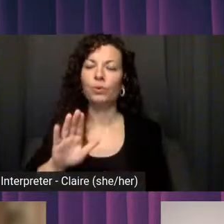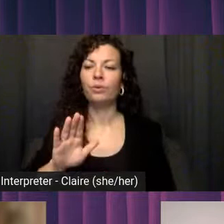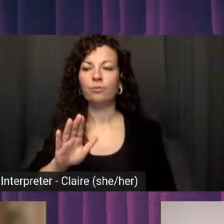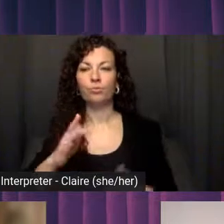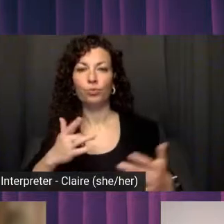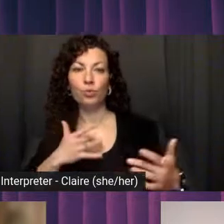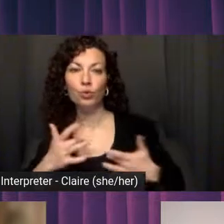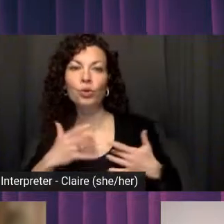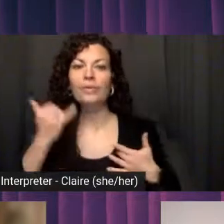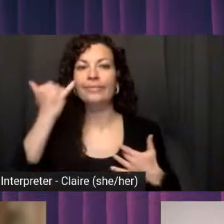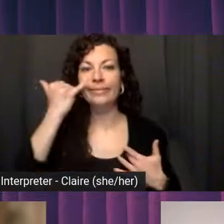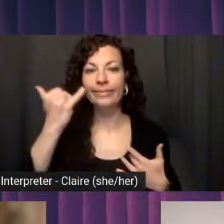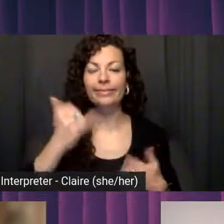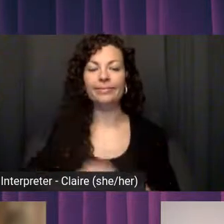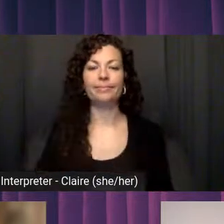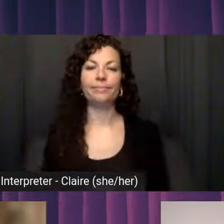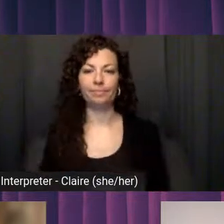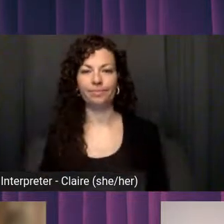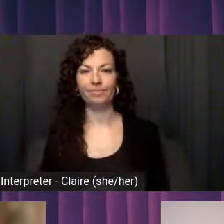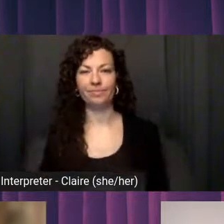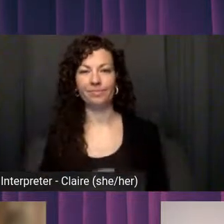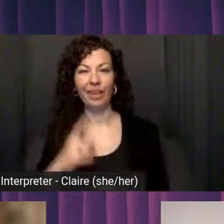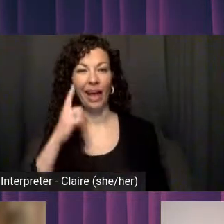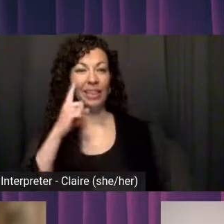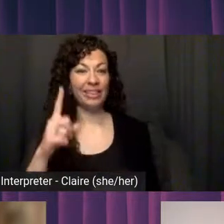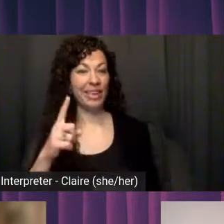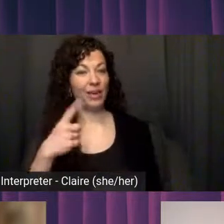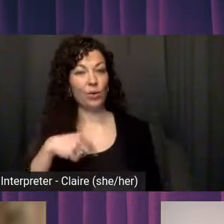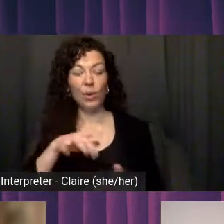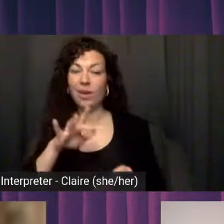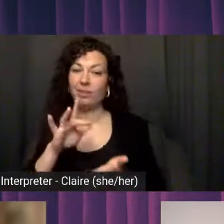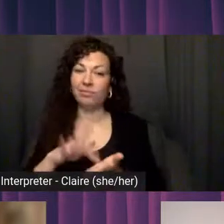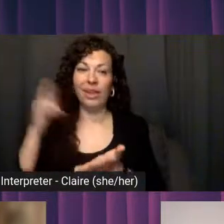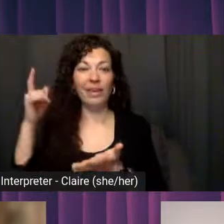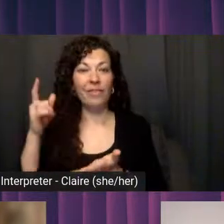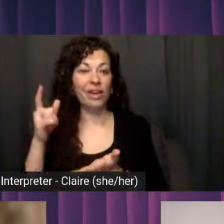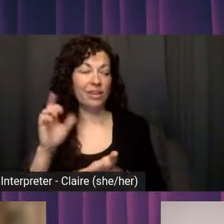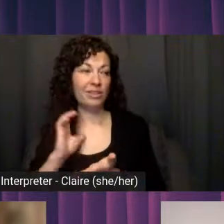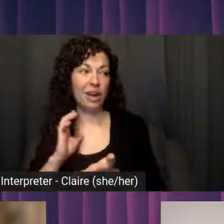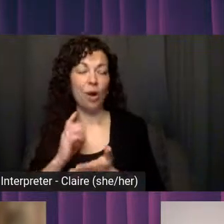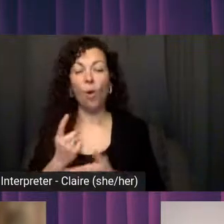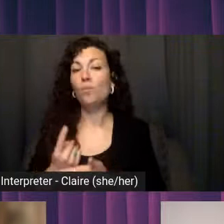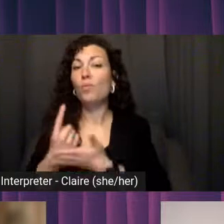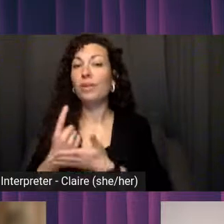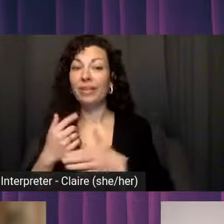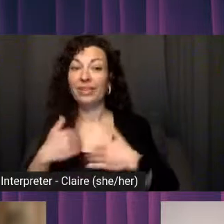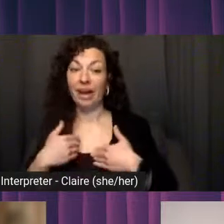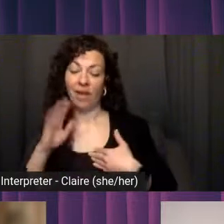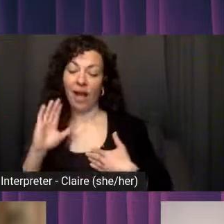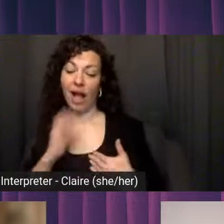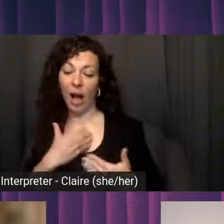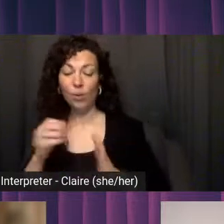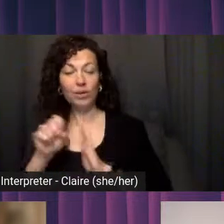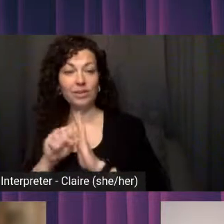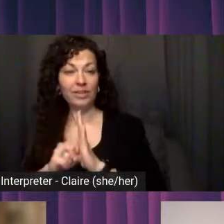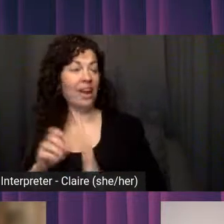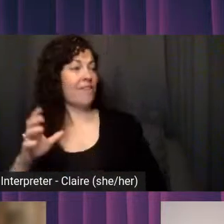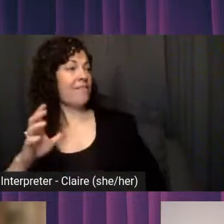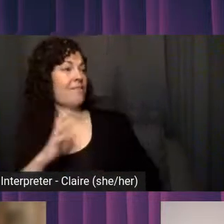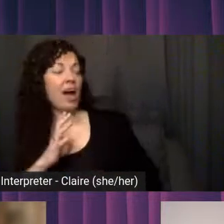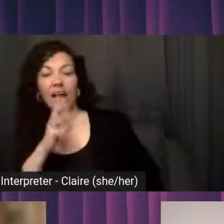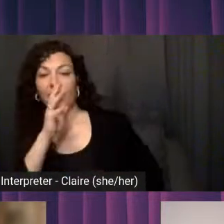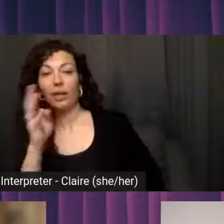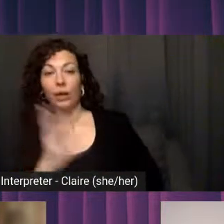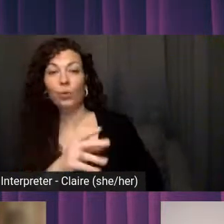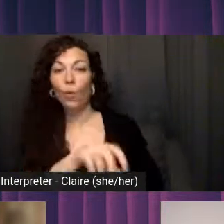sort of take it for granted that one of the many privileges that you can go anywhere and do anything, you know, it's just not the same. It's just not the